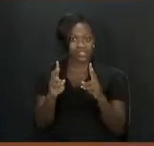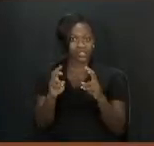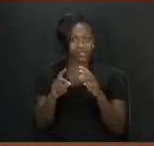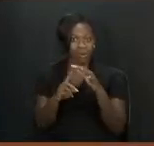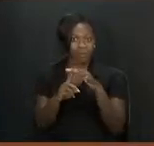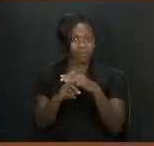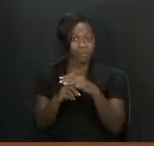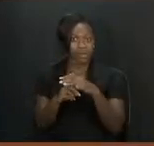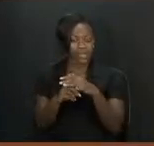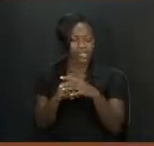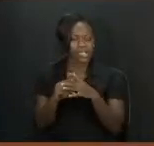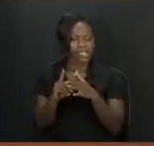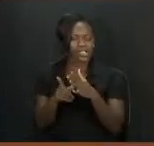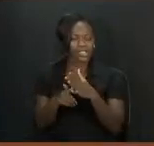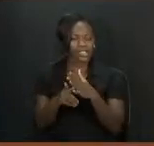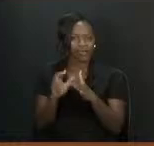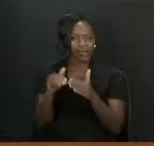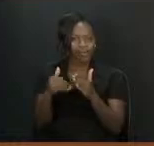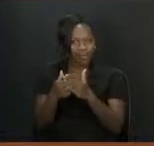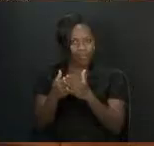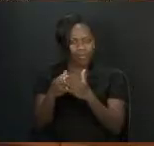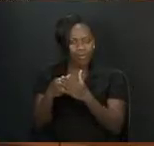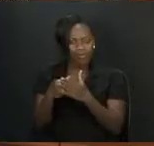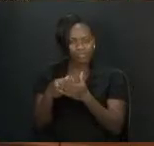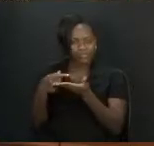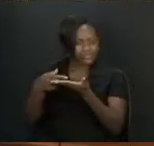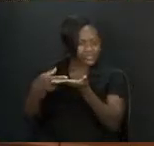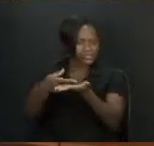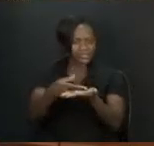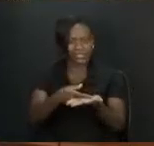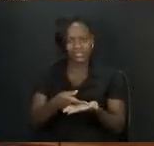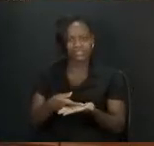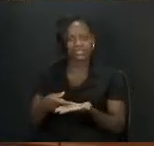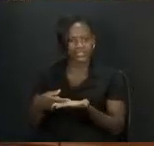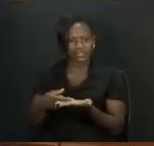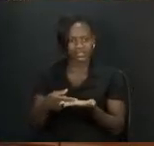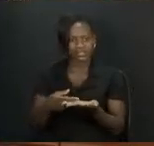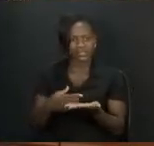needed to incorporate all those issues. So just take my word.